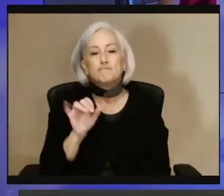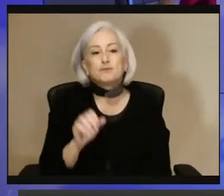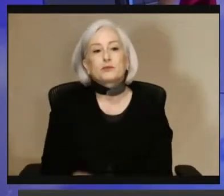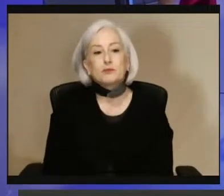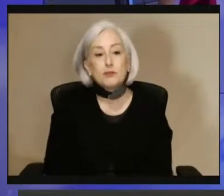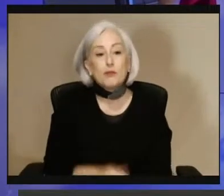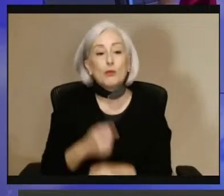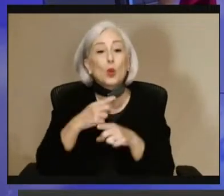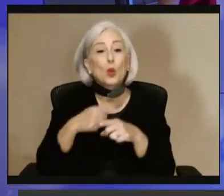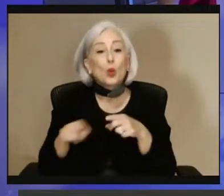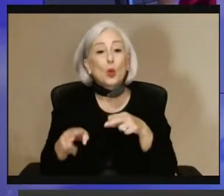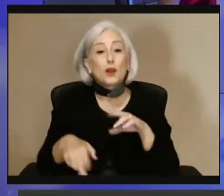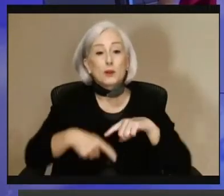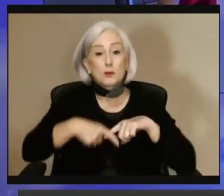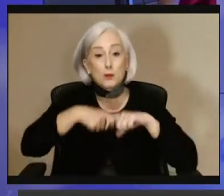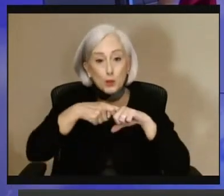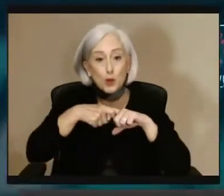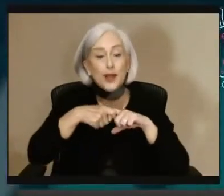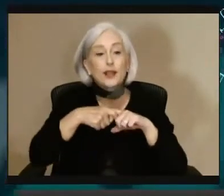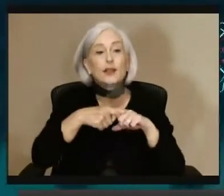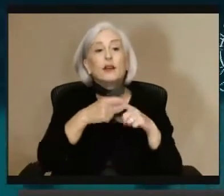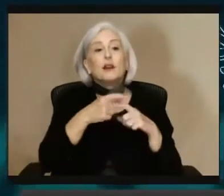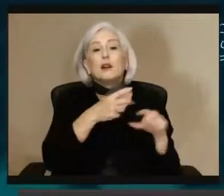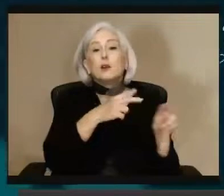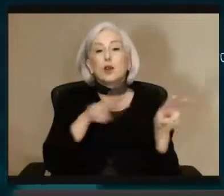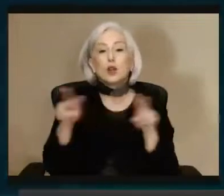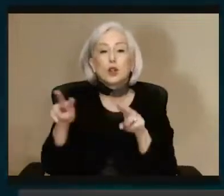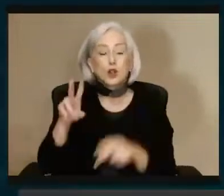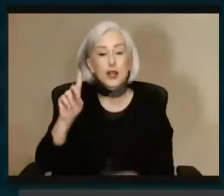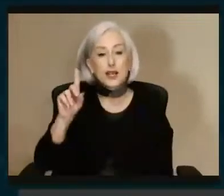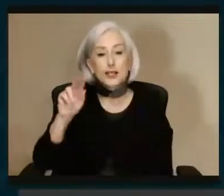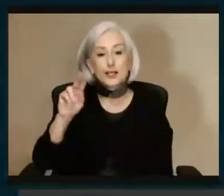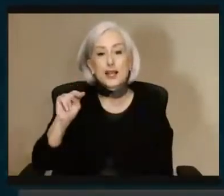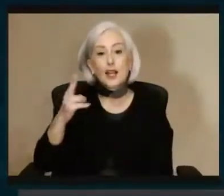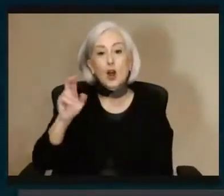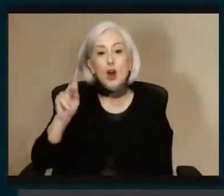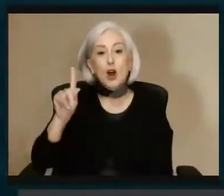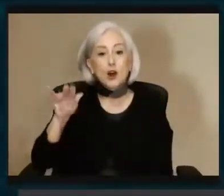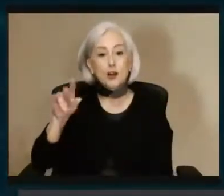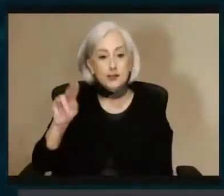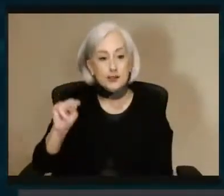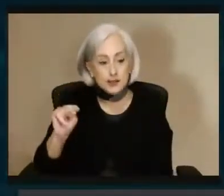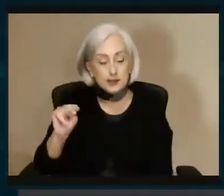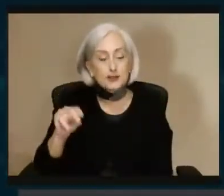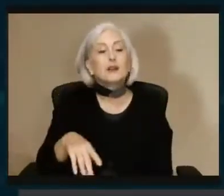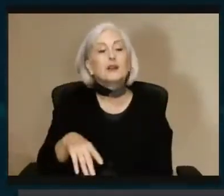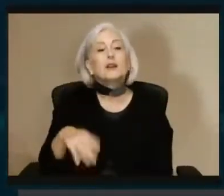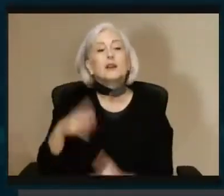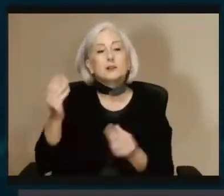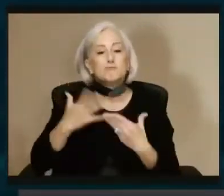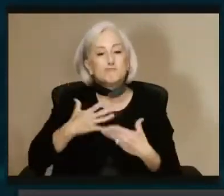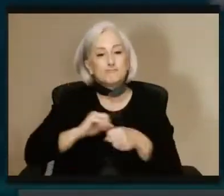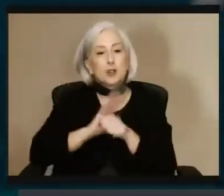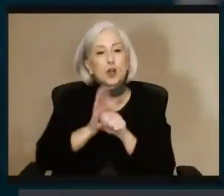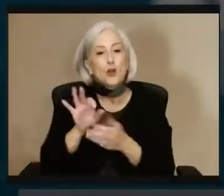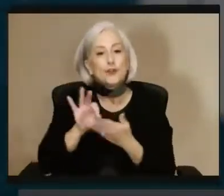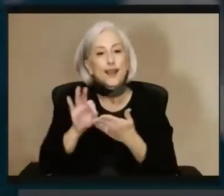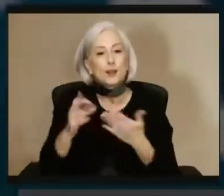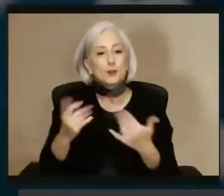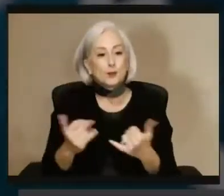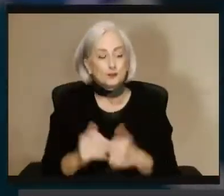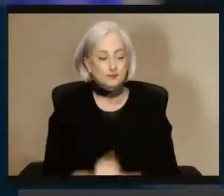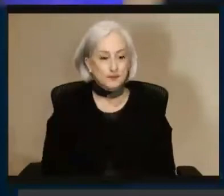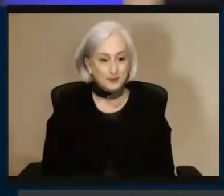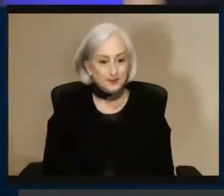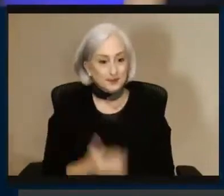and send it over to Dr. Dana Hawkinson, Medical Director of Infection Prevention and Control, to join us with our COVID count this morning. Good morning. Yeah,